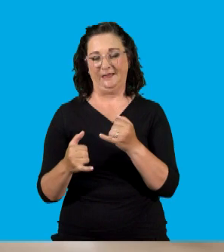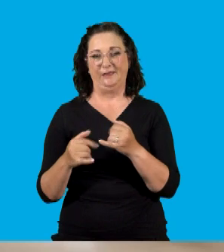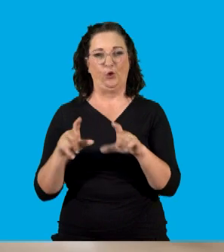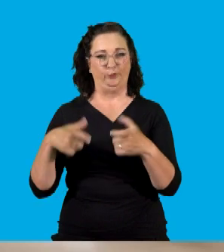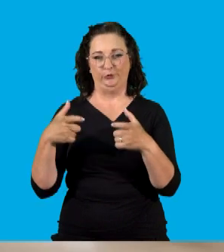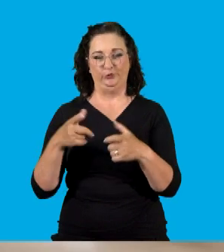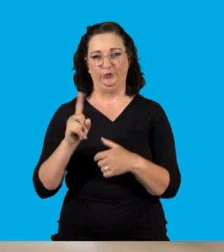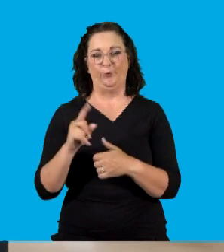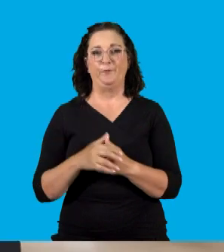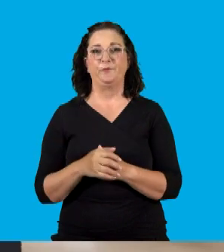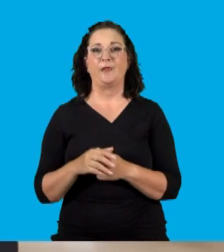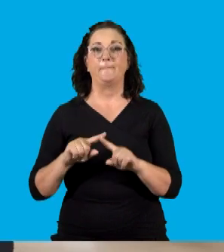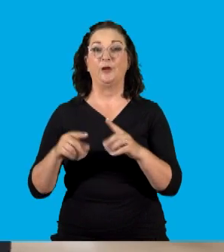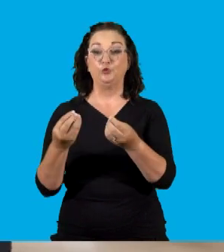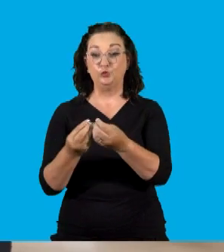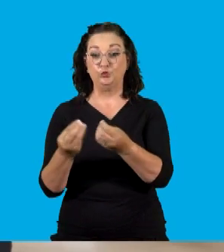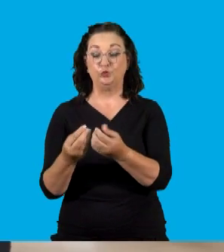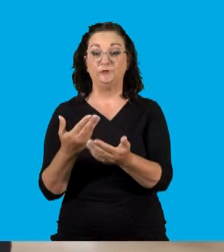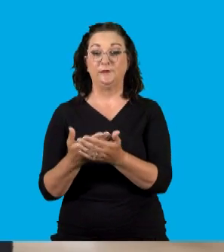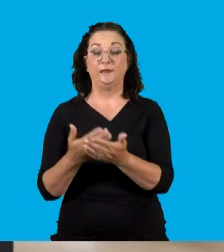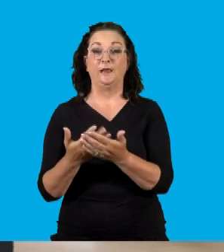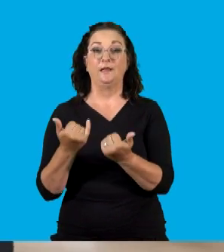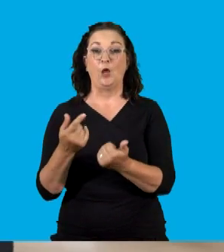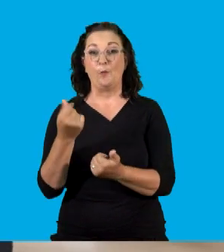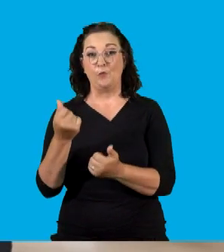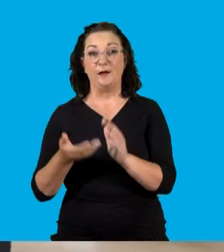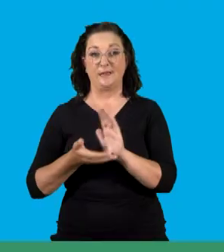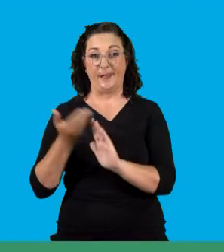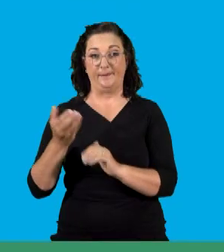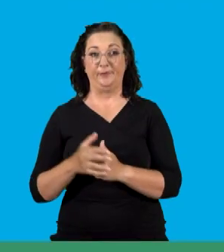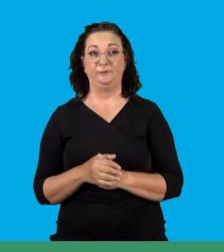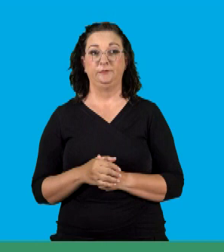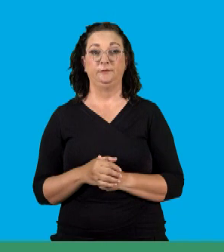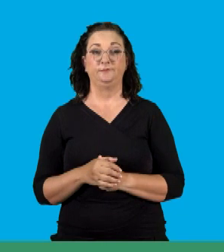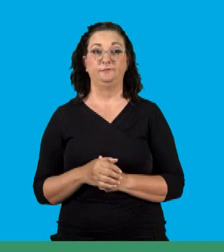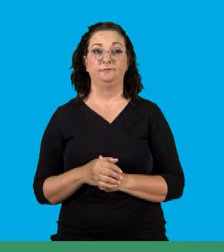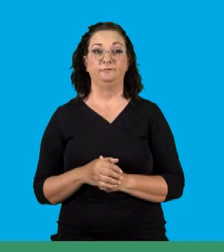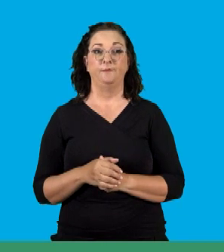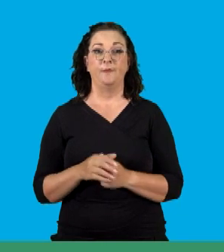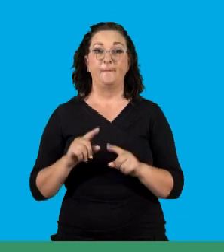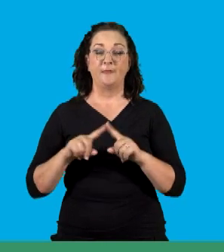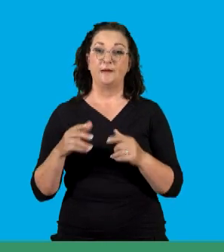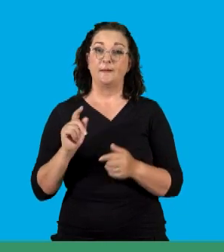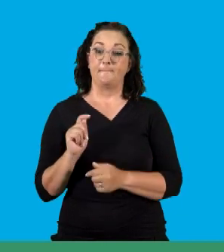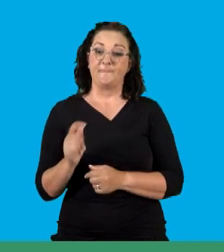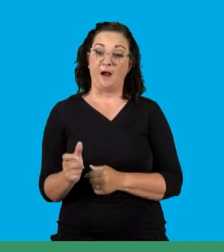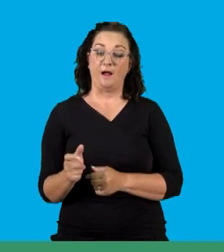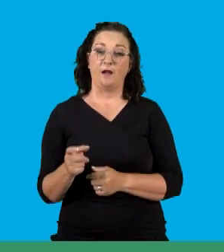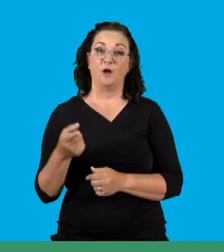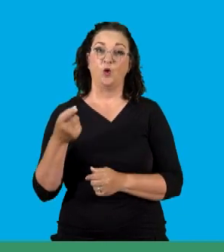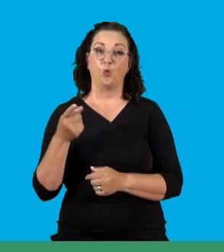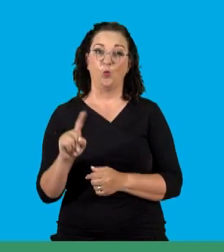due to what? Due to counterfeits. Consumers are often tempted to buy counterfeits because